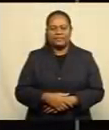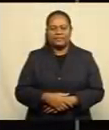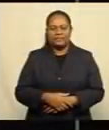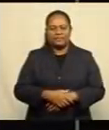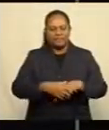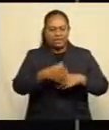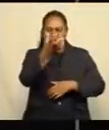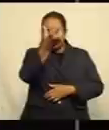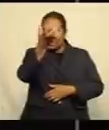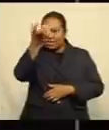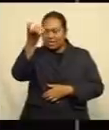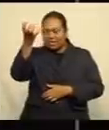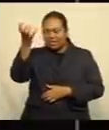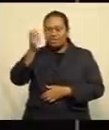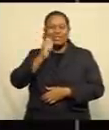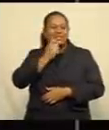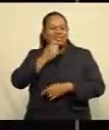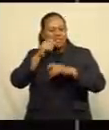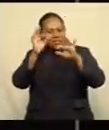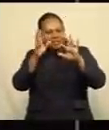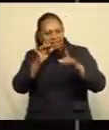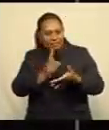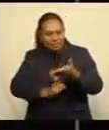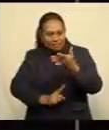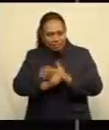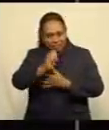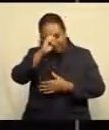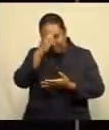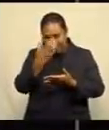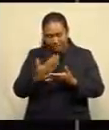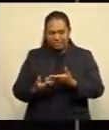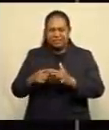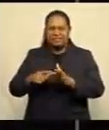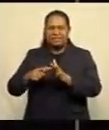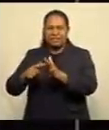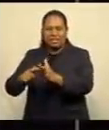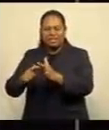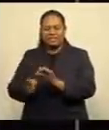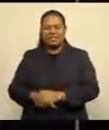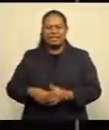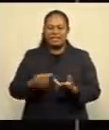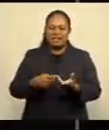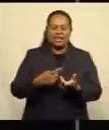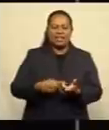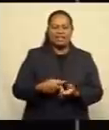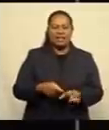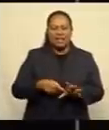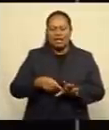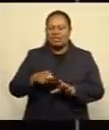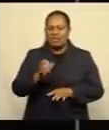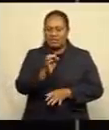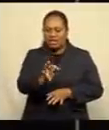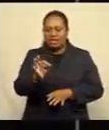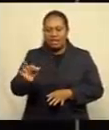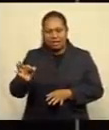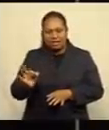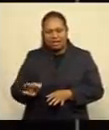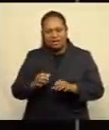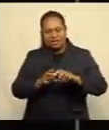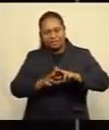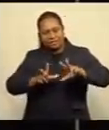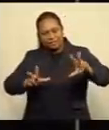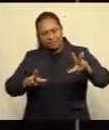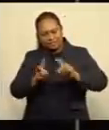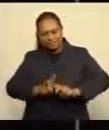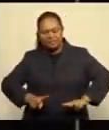Cloudy periods with a few showers was experienced over the eastern and interior parts of Viti Levu, Vano Levu, and Lau and the